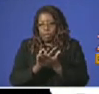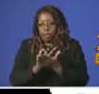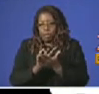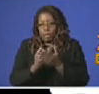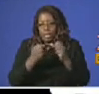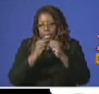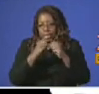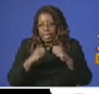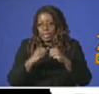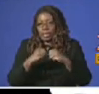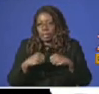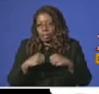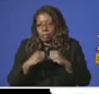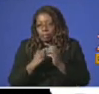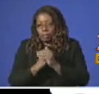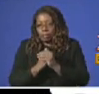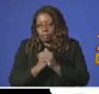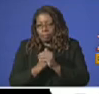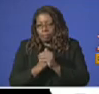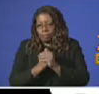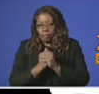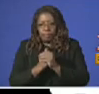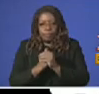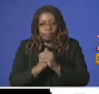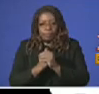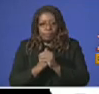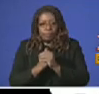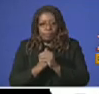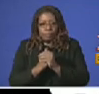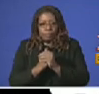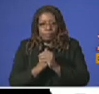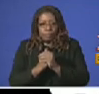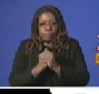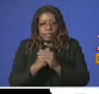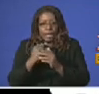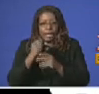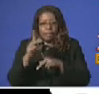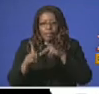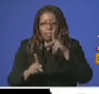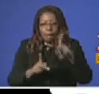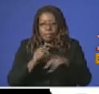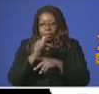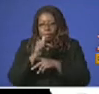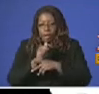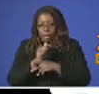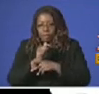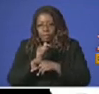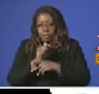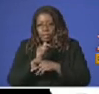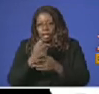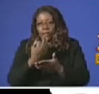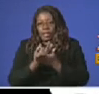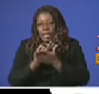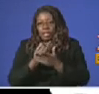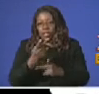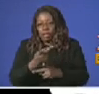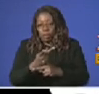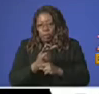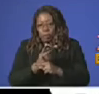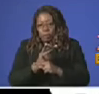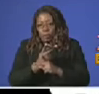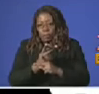system and the public financial management loan taken up with the Inter-American Development Bank.